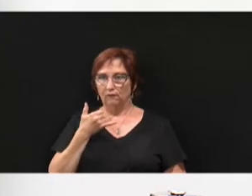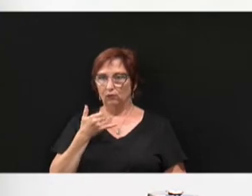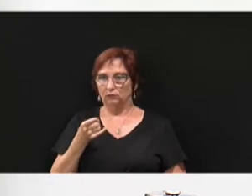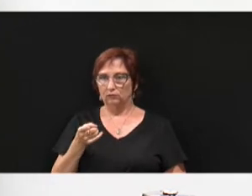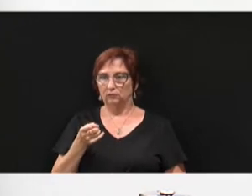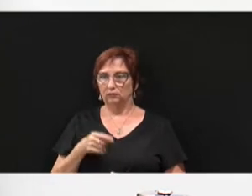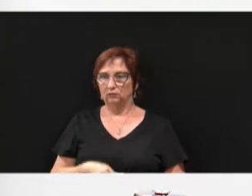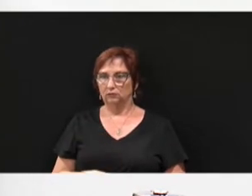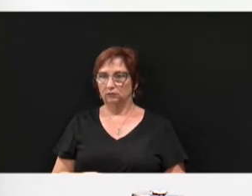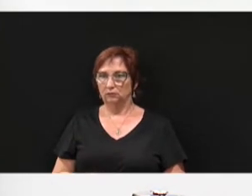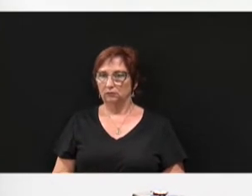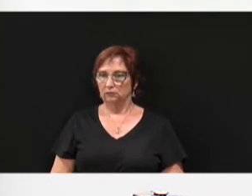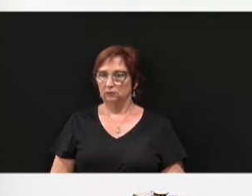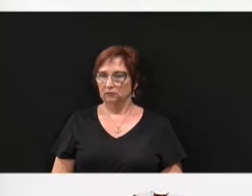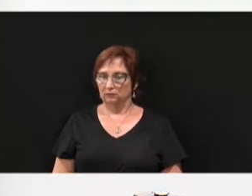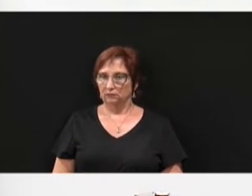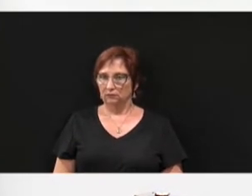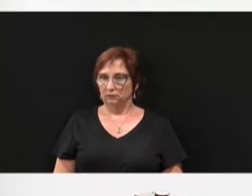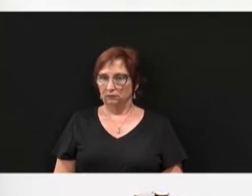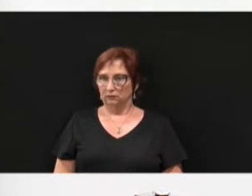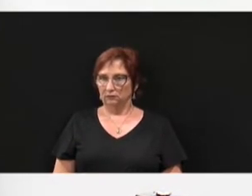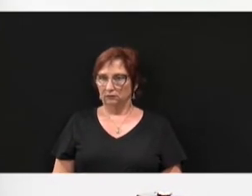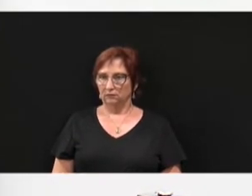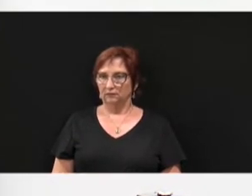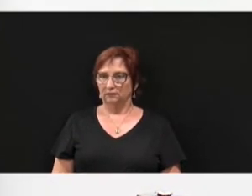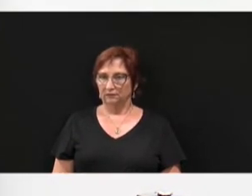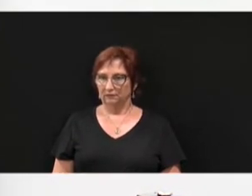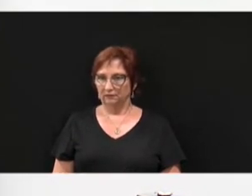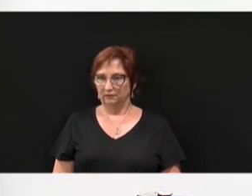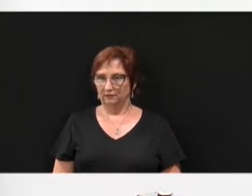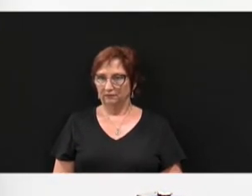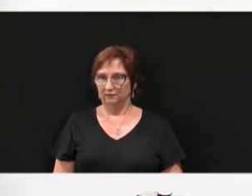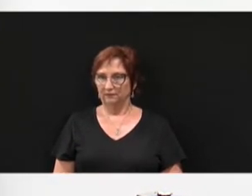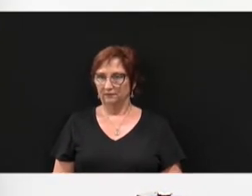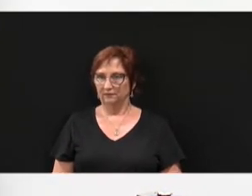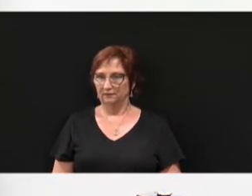please? It says page 3 on the bottom.